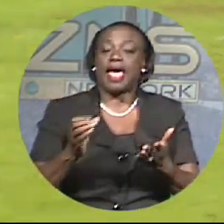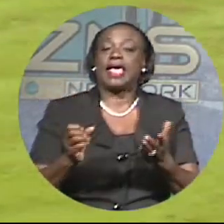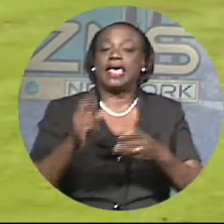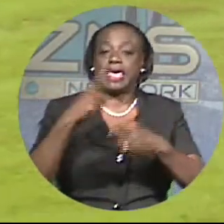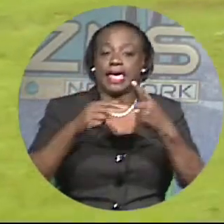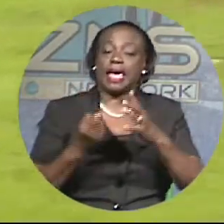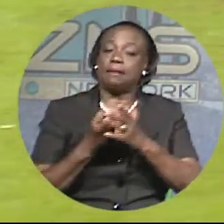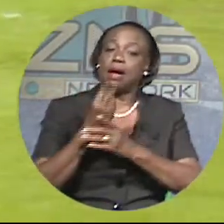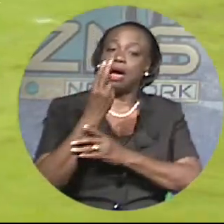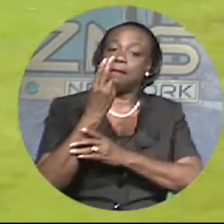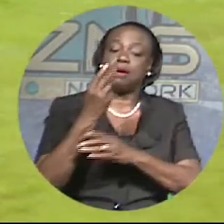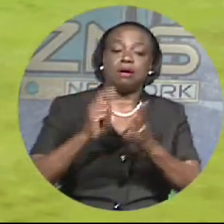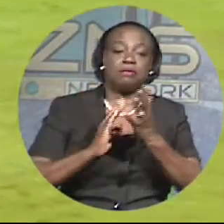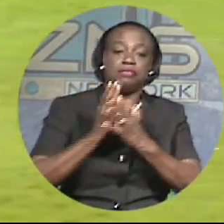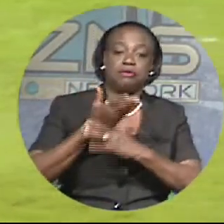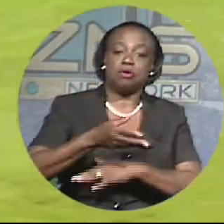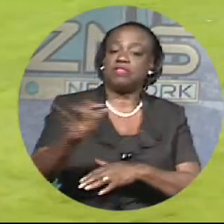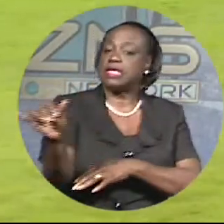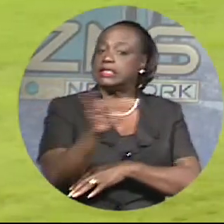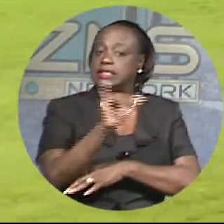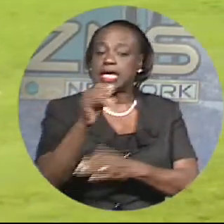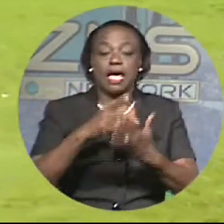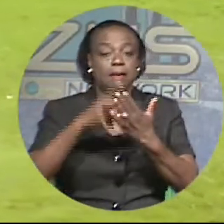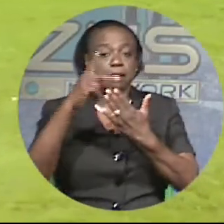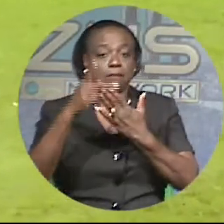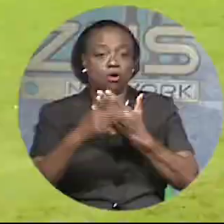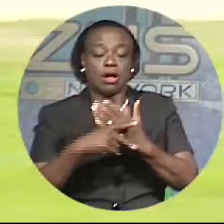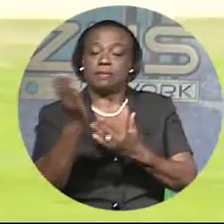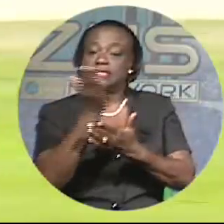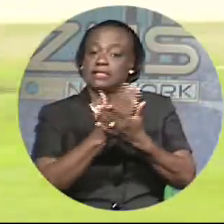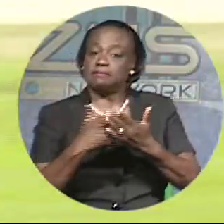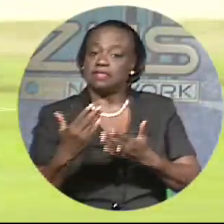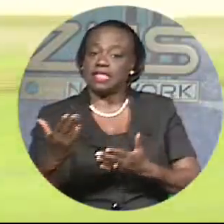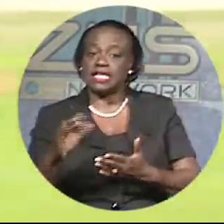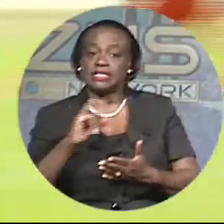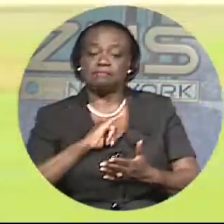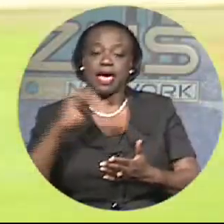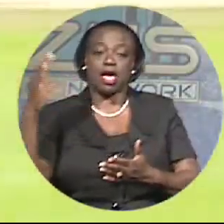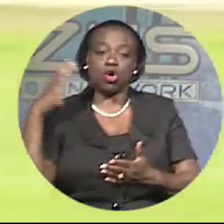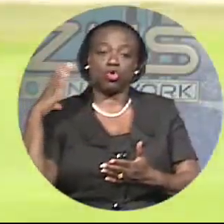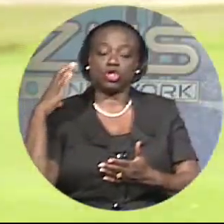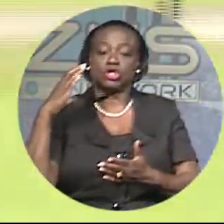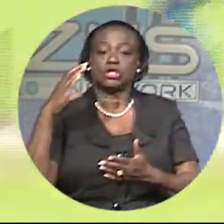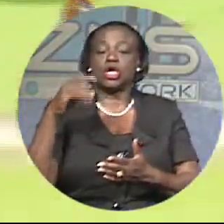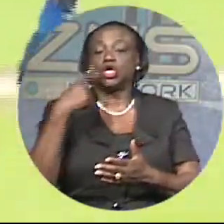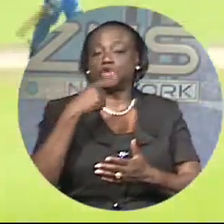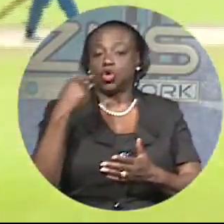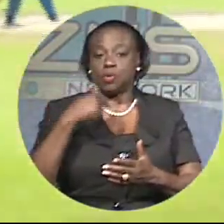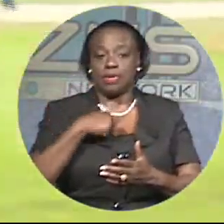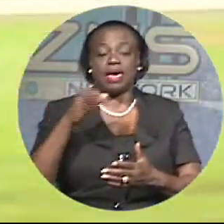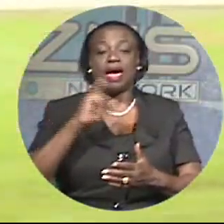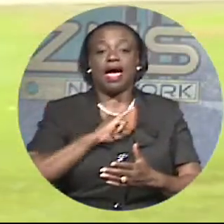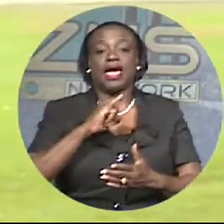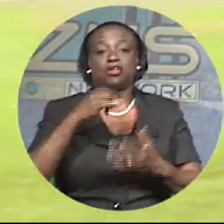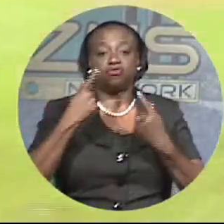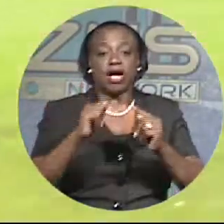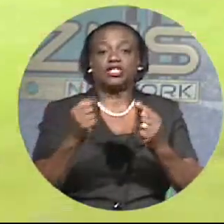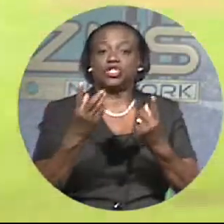to just, some of the things what I did and my coaches told me, I try to pass it on to them. I teach cricket in some of the schools,